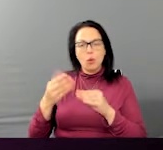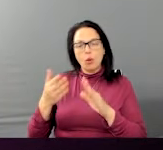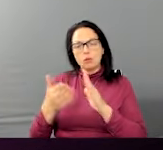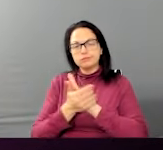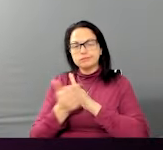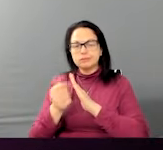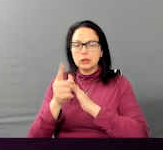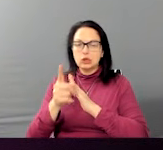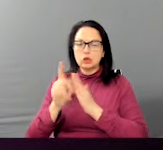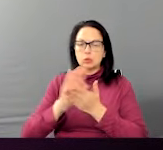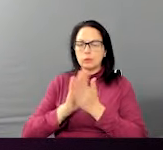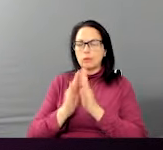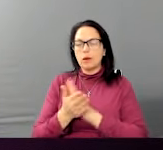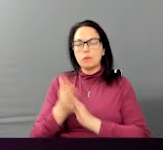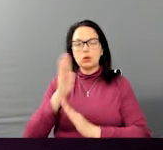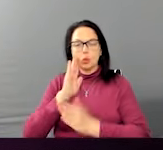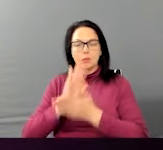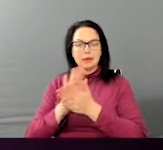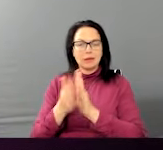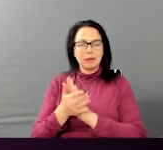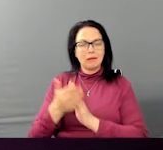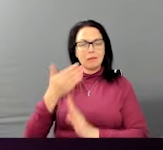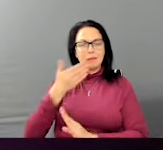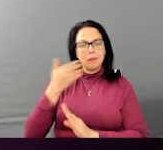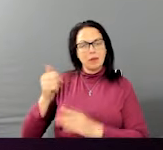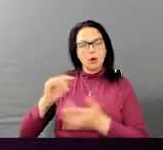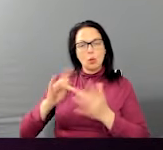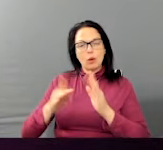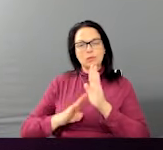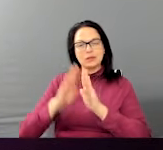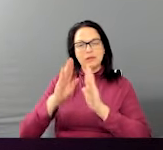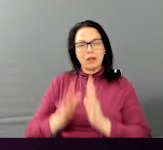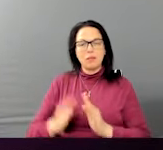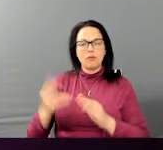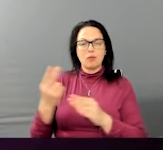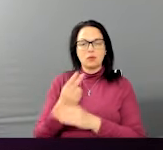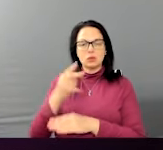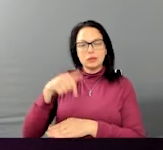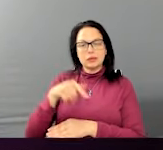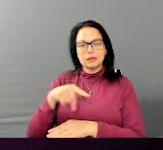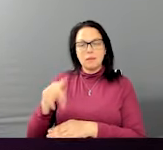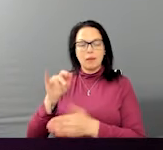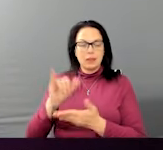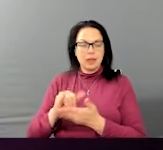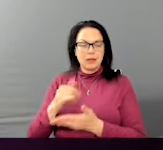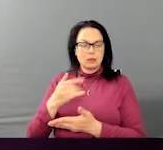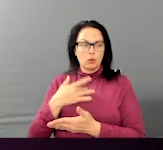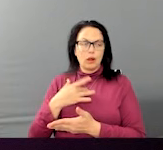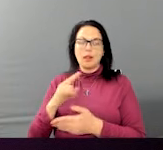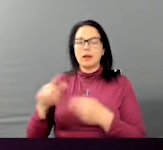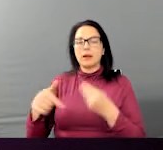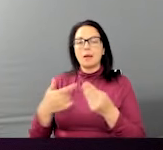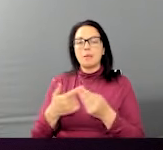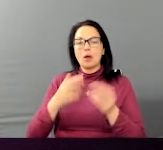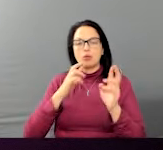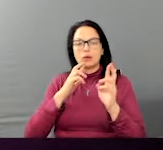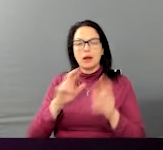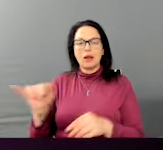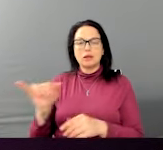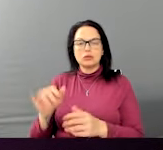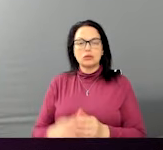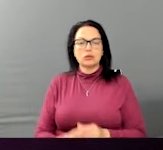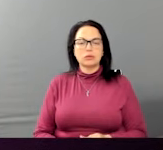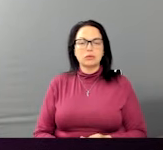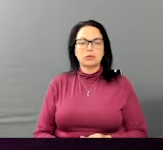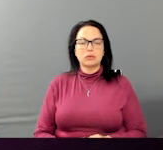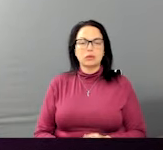You become a better web developer just by using Remix. This is actually what I like about React as well. When I was using